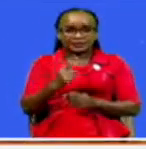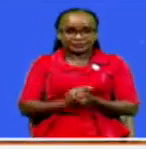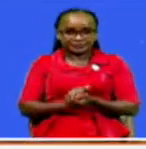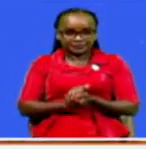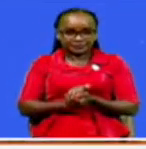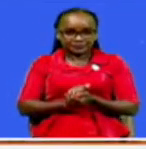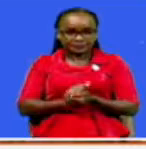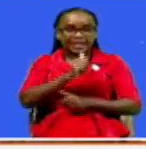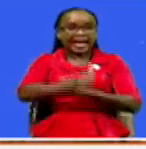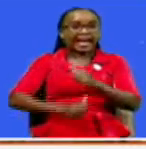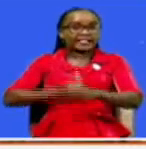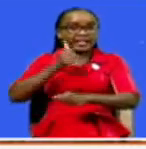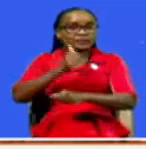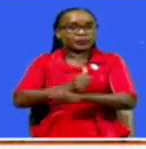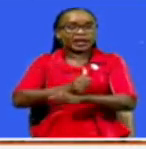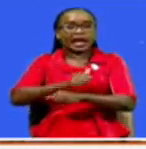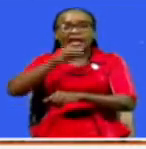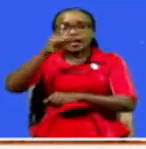as by law established